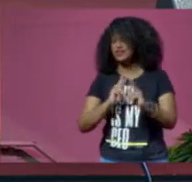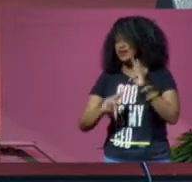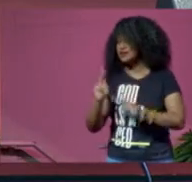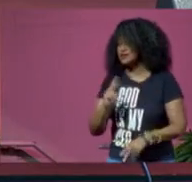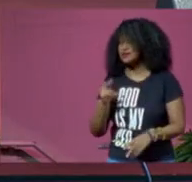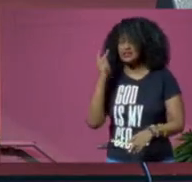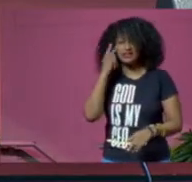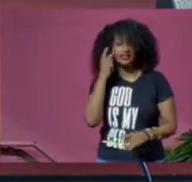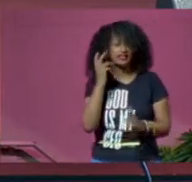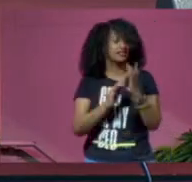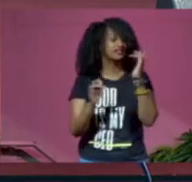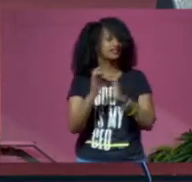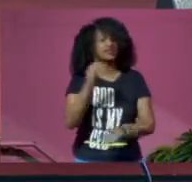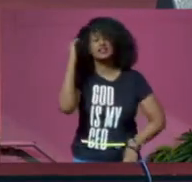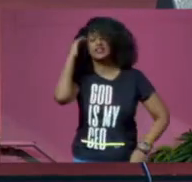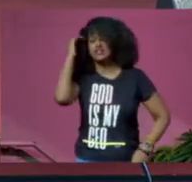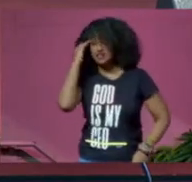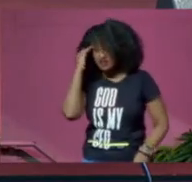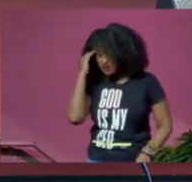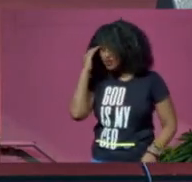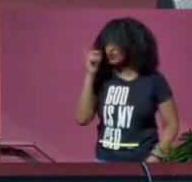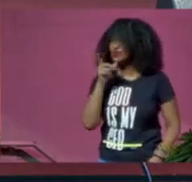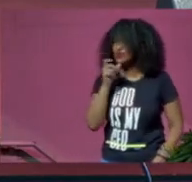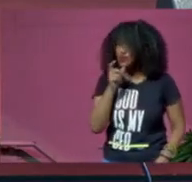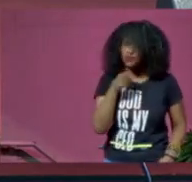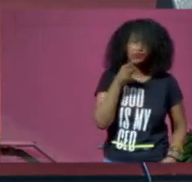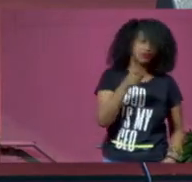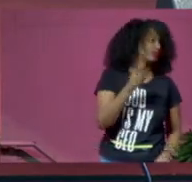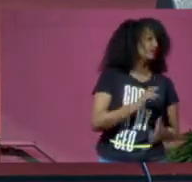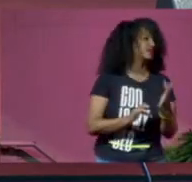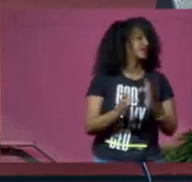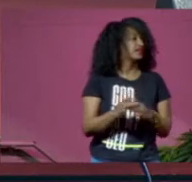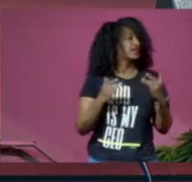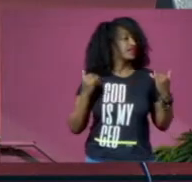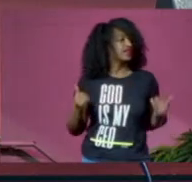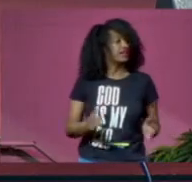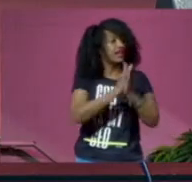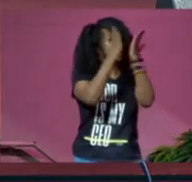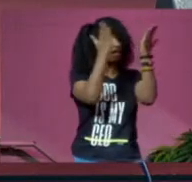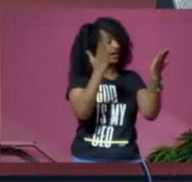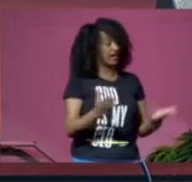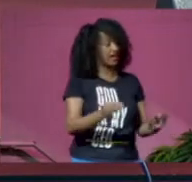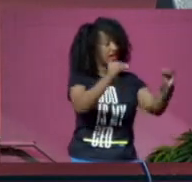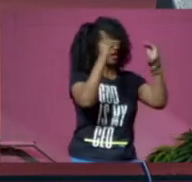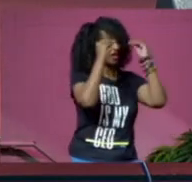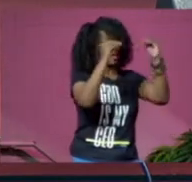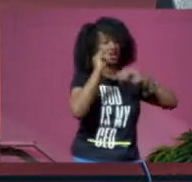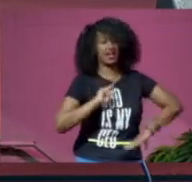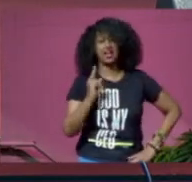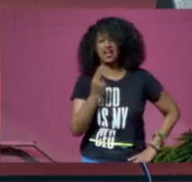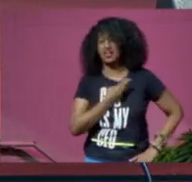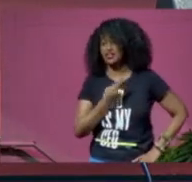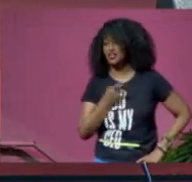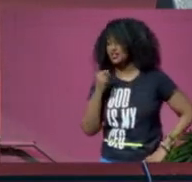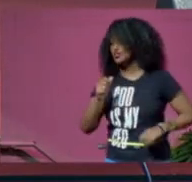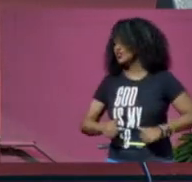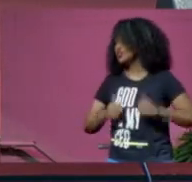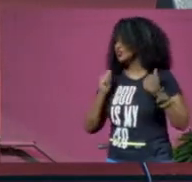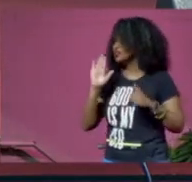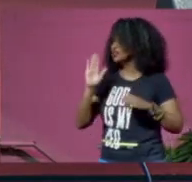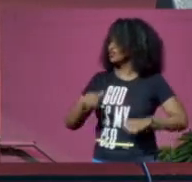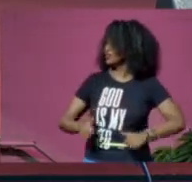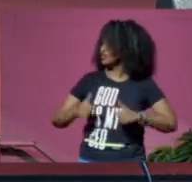him and that they know who he is. And I think that the text is tailored to teach us that you will spend the rest of your life, child of